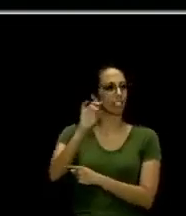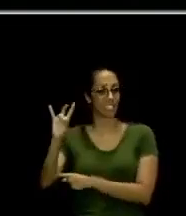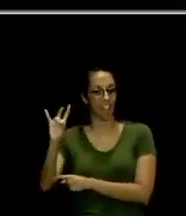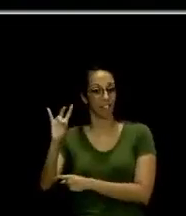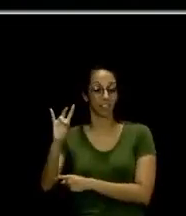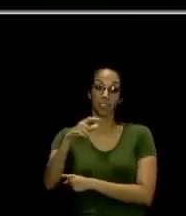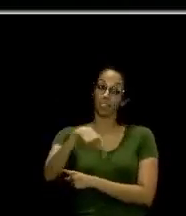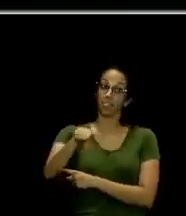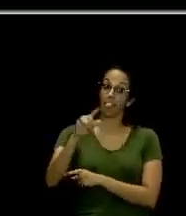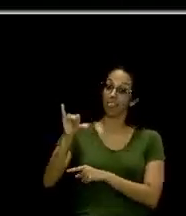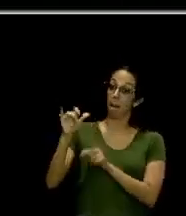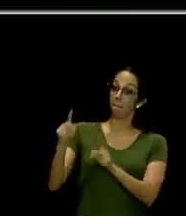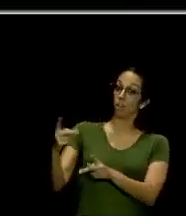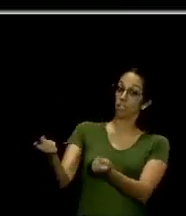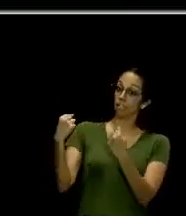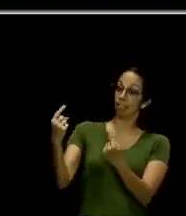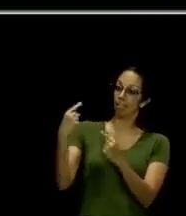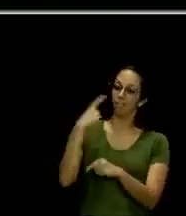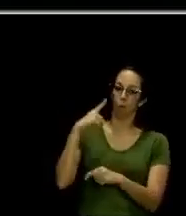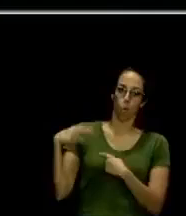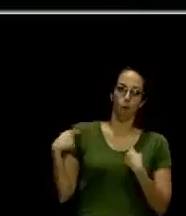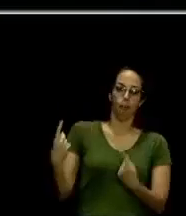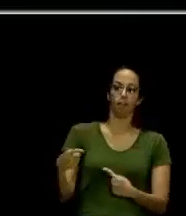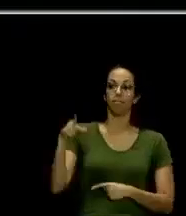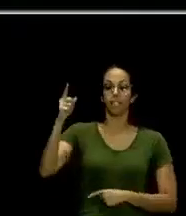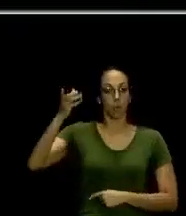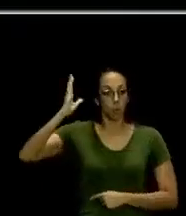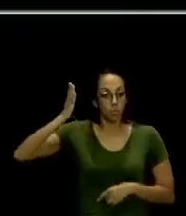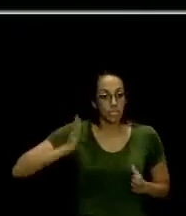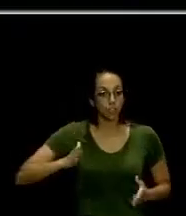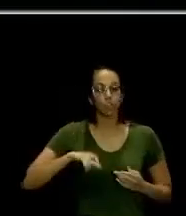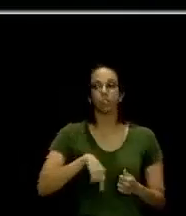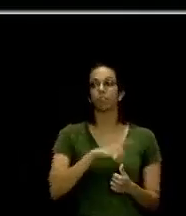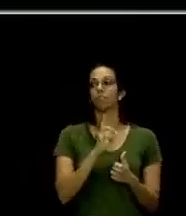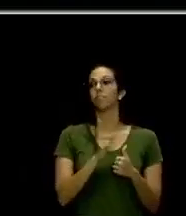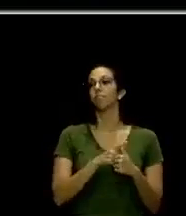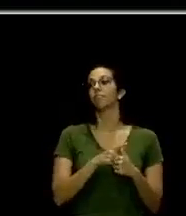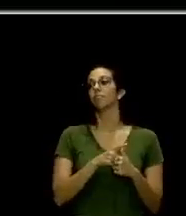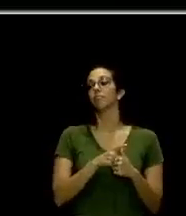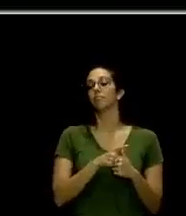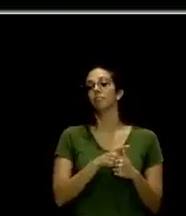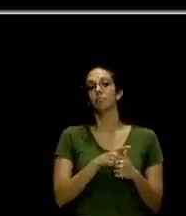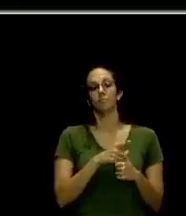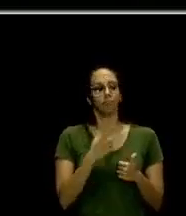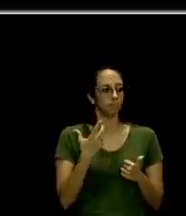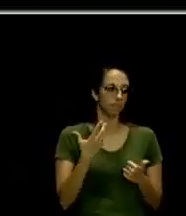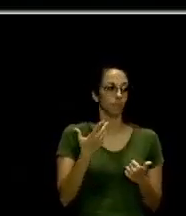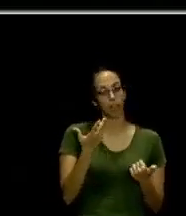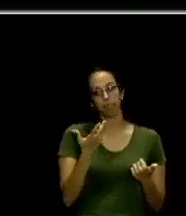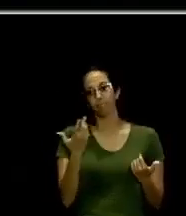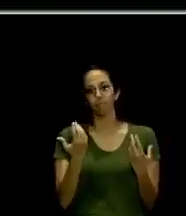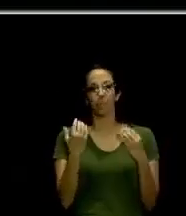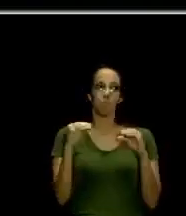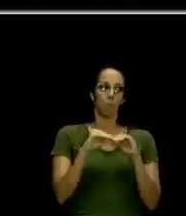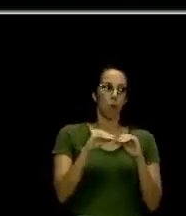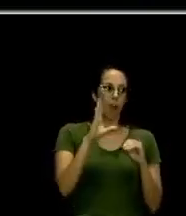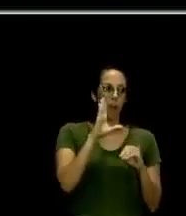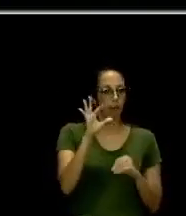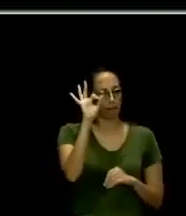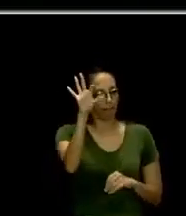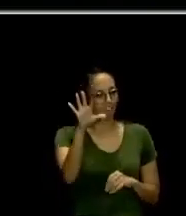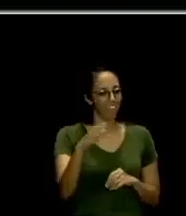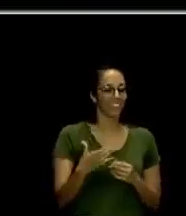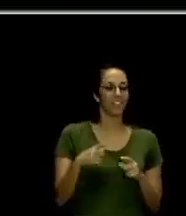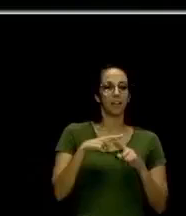for a while. They have served as a presenter. Now, this is going to give it away the more I talk now. In the